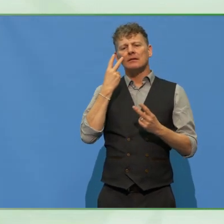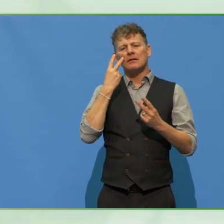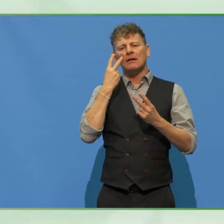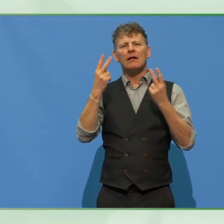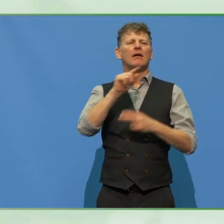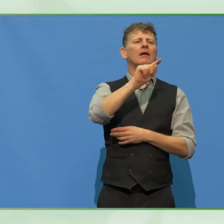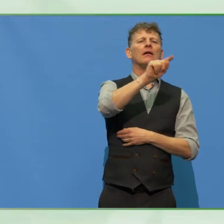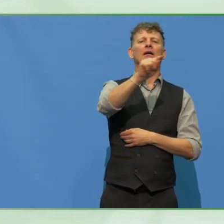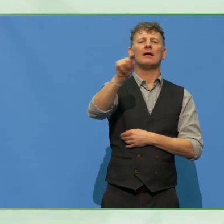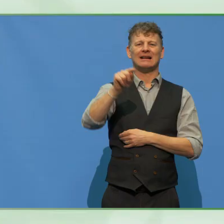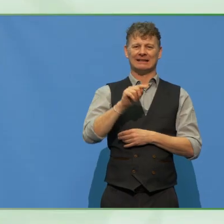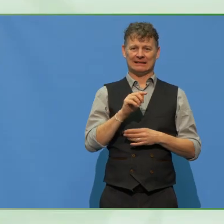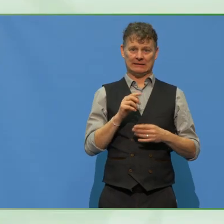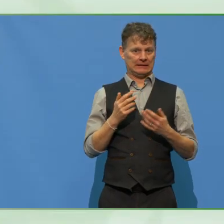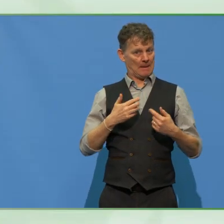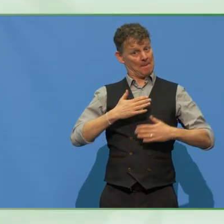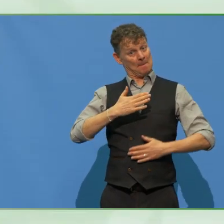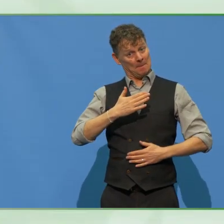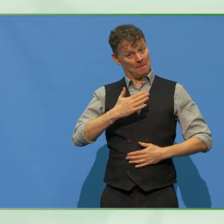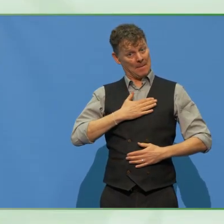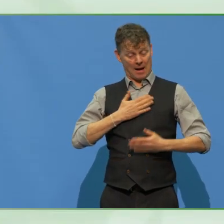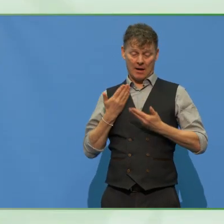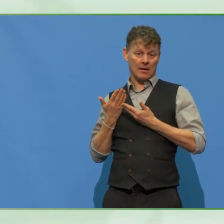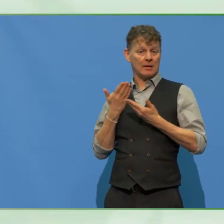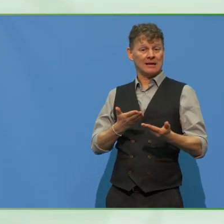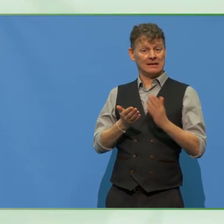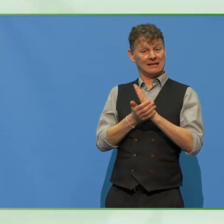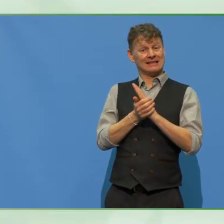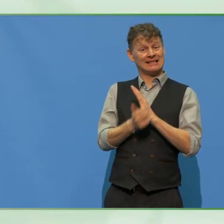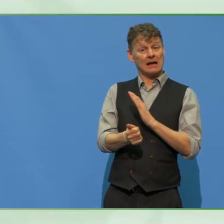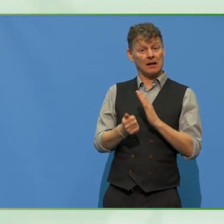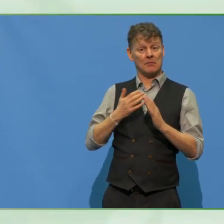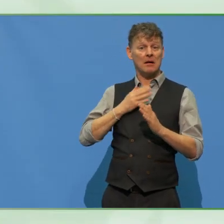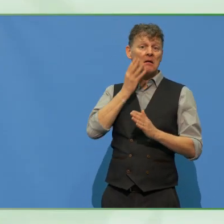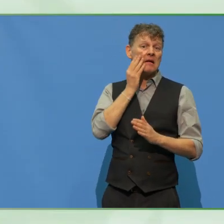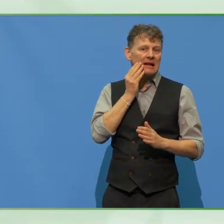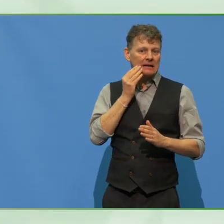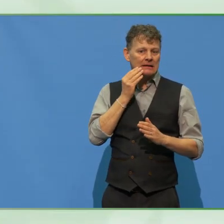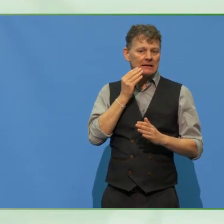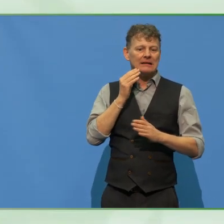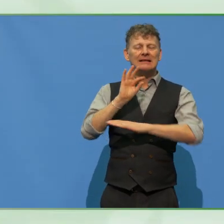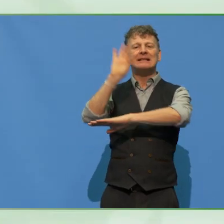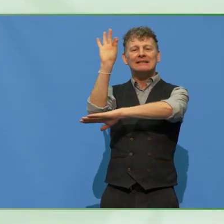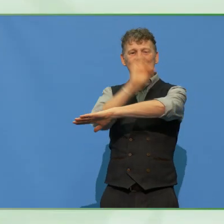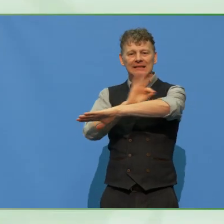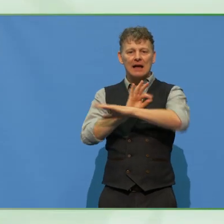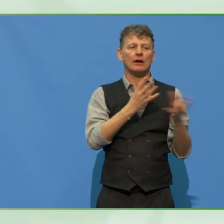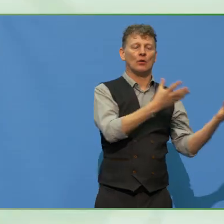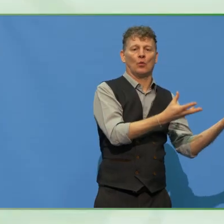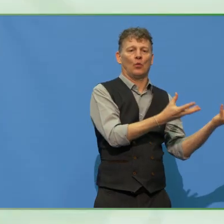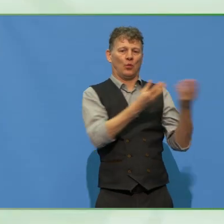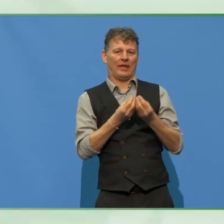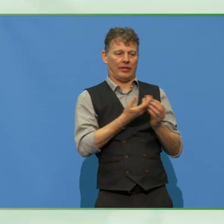the skill set that I have, is designing with people to build